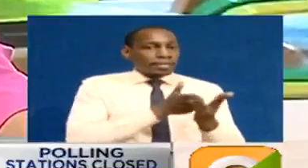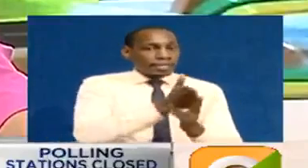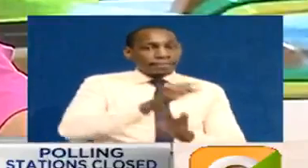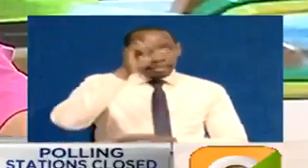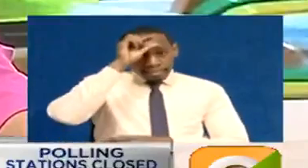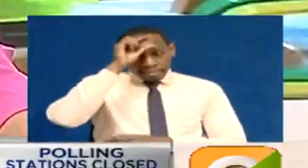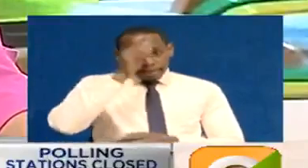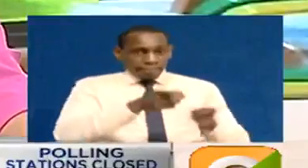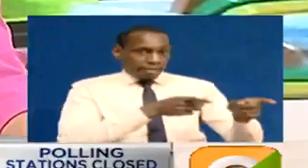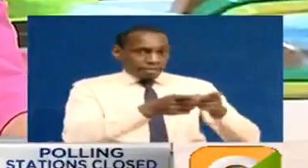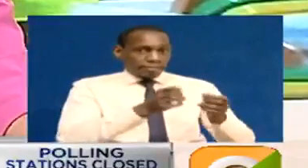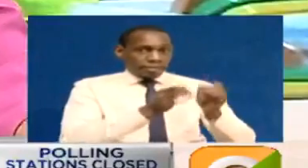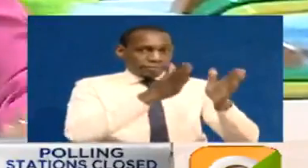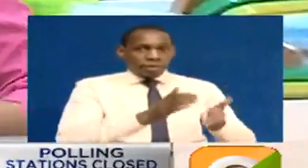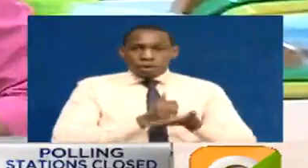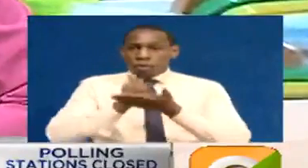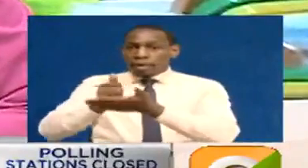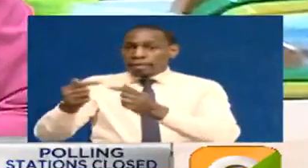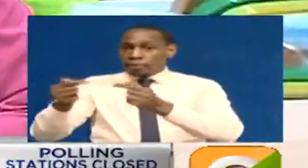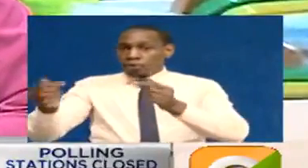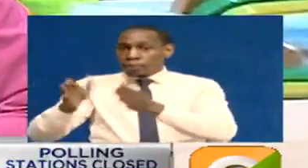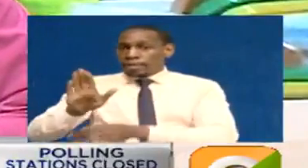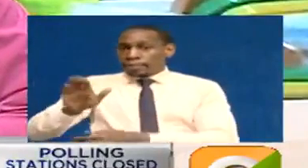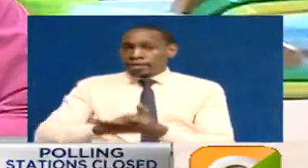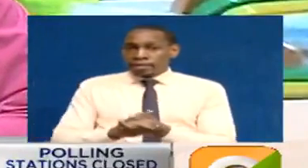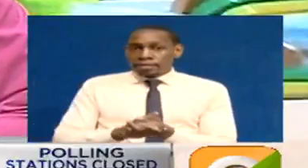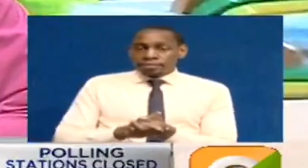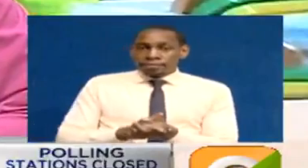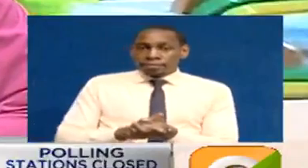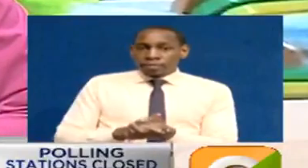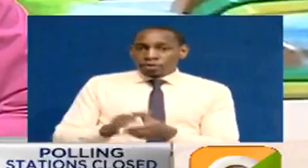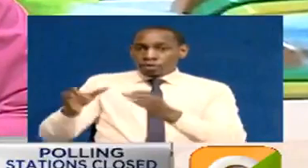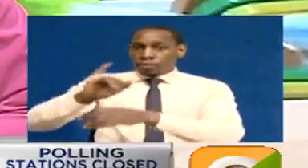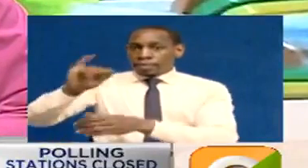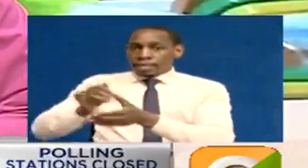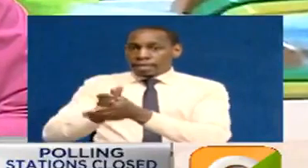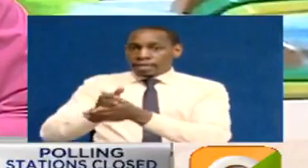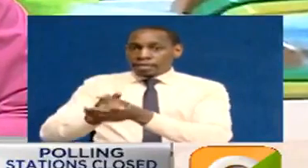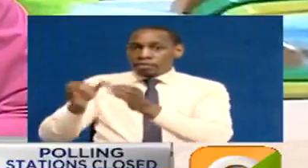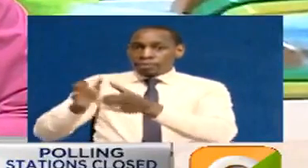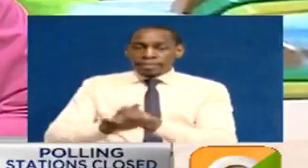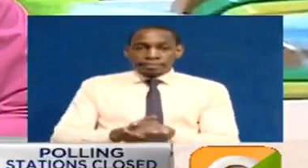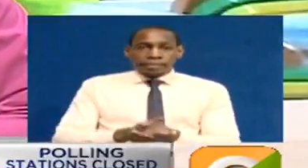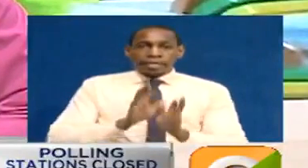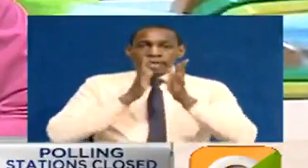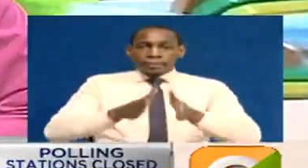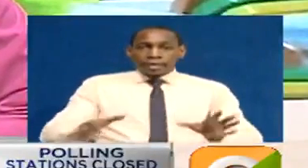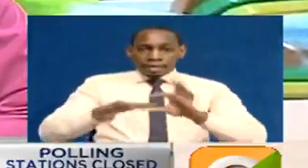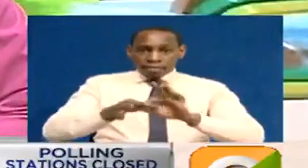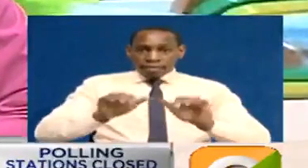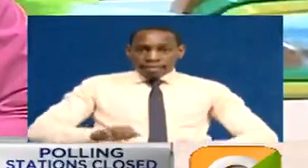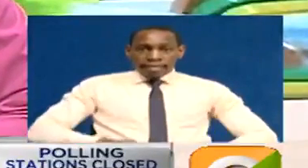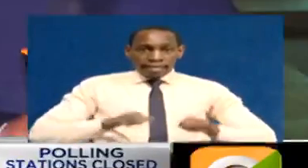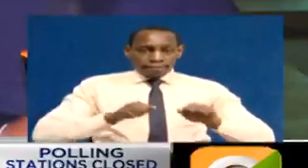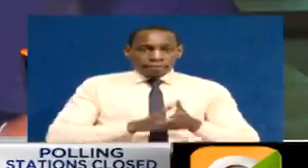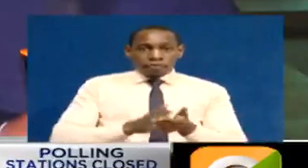by government administration officials to help his opponent, Joseph Githinji of Jubilee. Elfa Slagat joins me live now